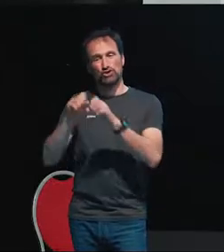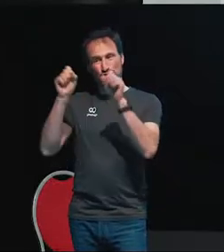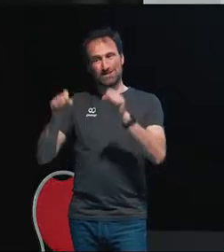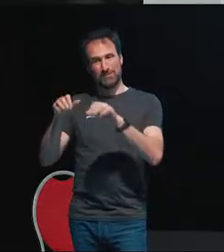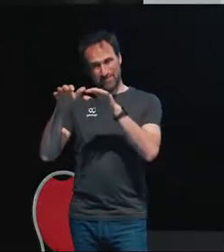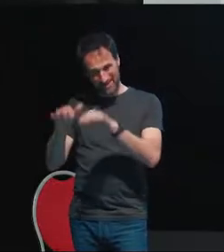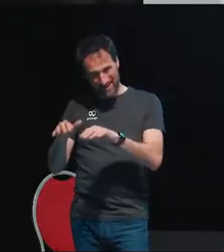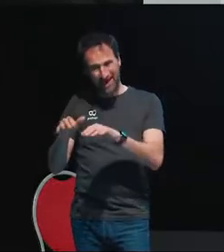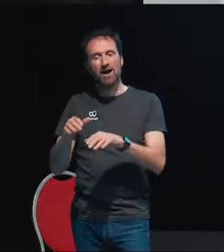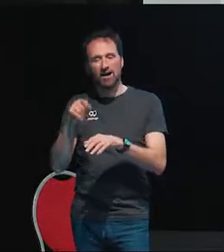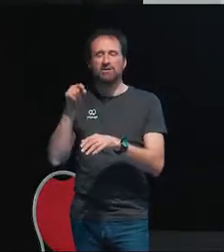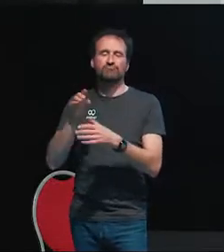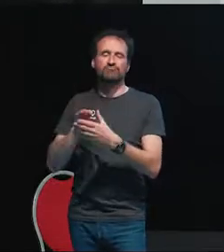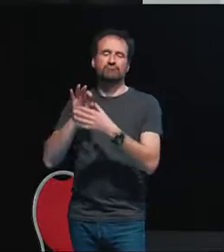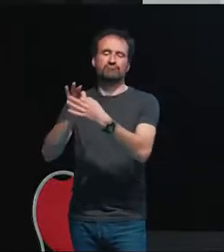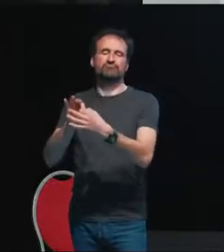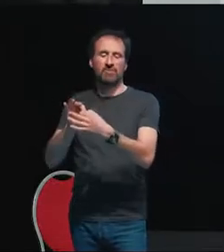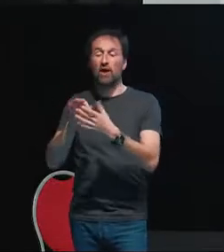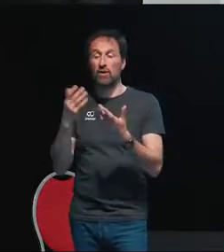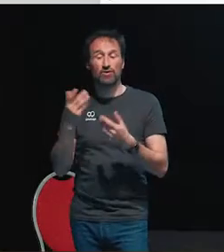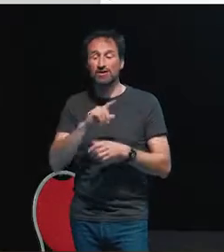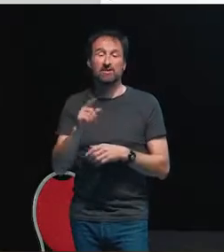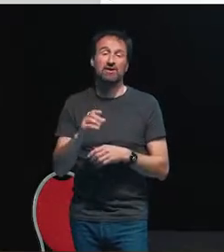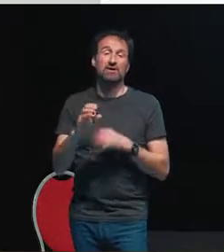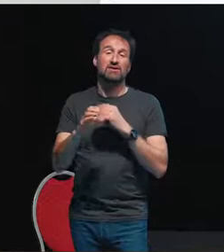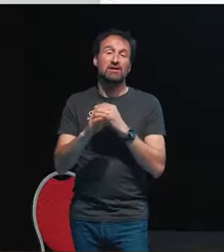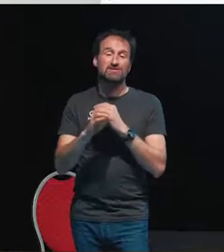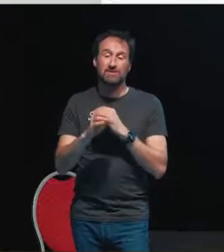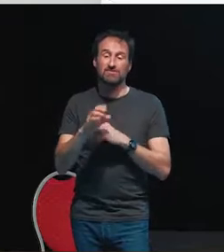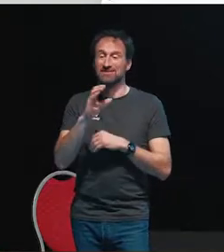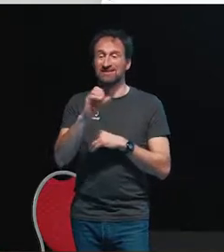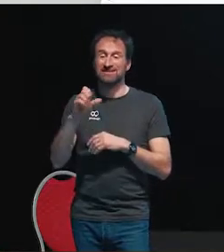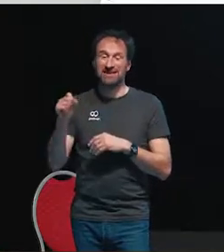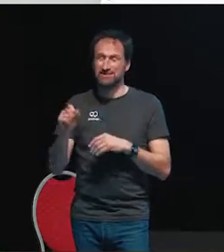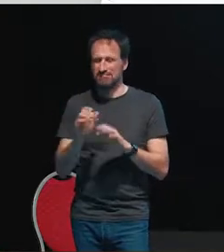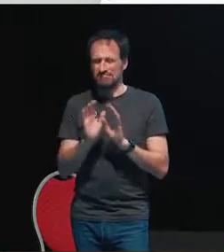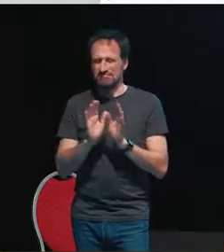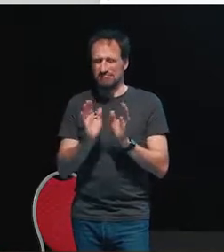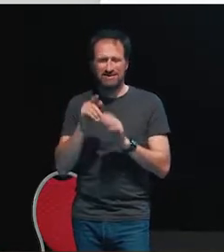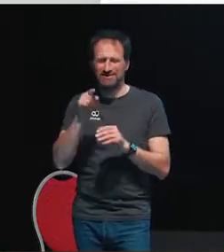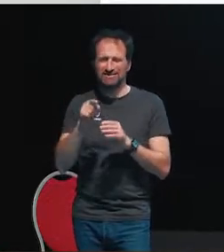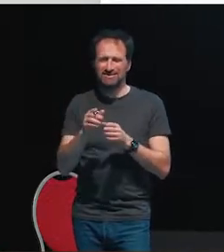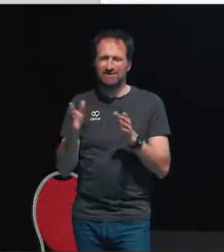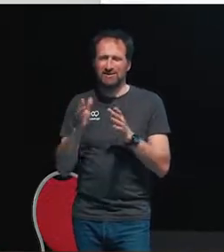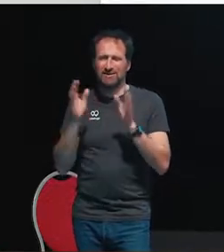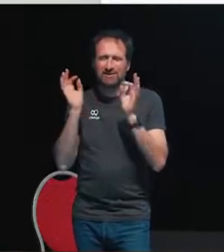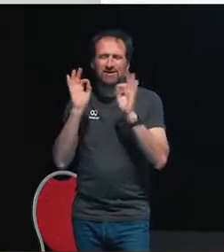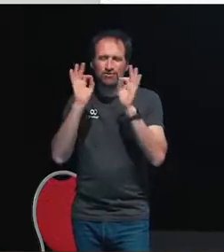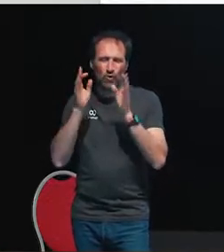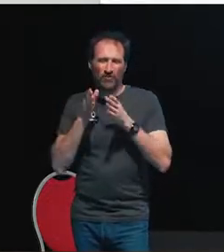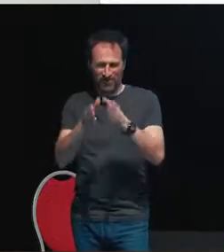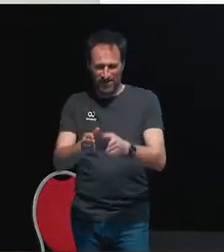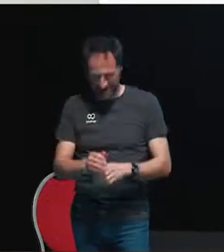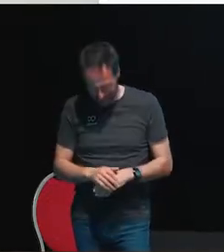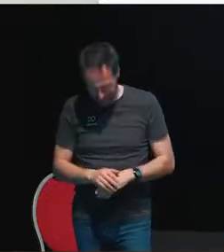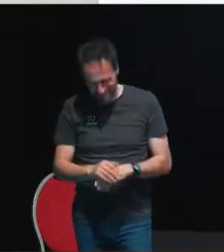CSS because this is just the path to disaster and all right so at this point in the